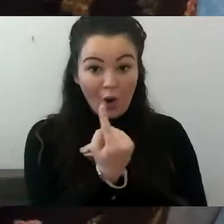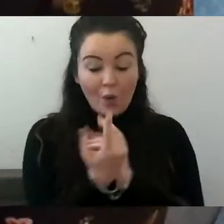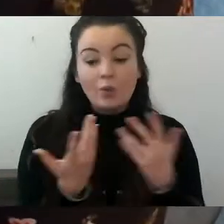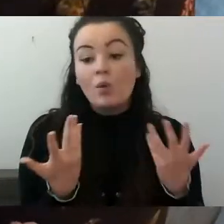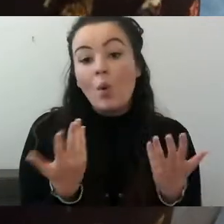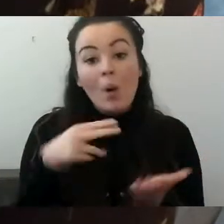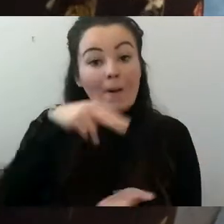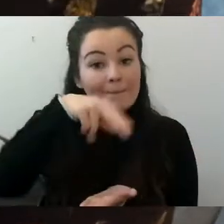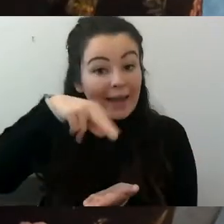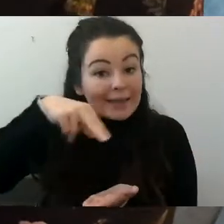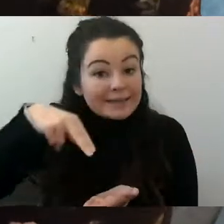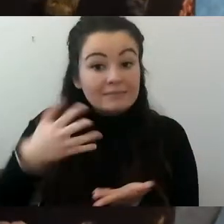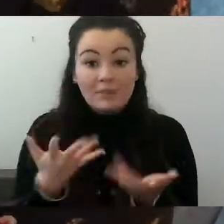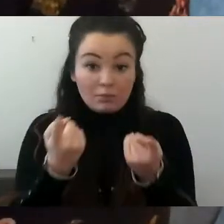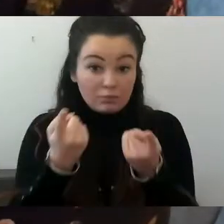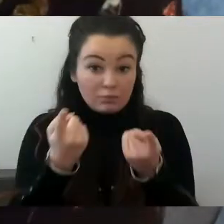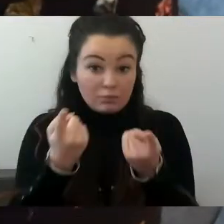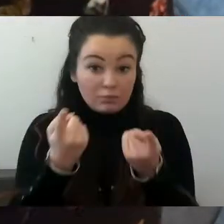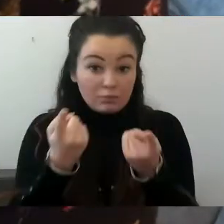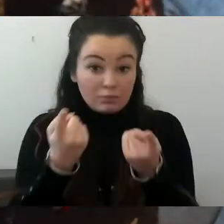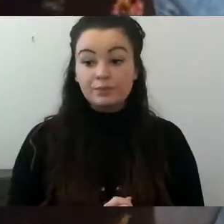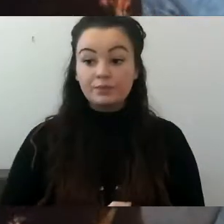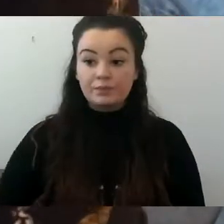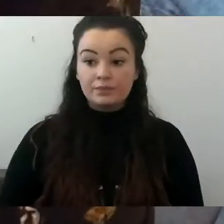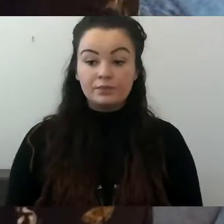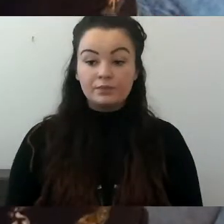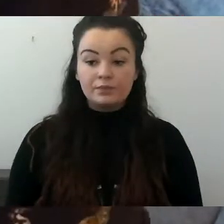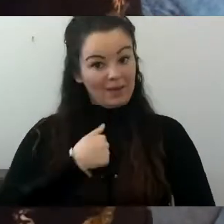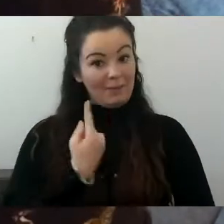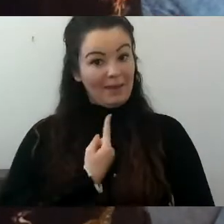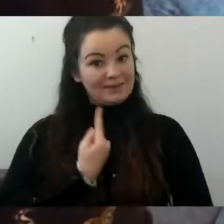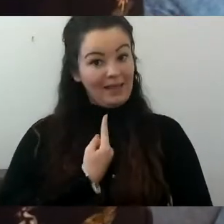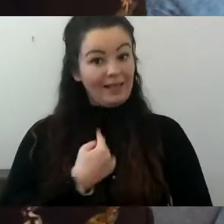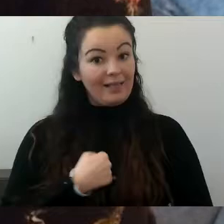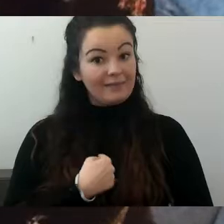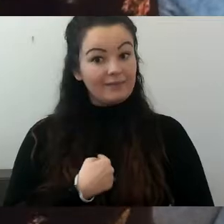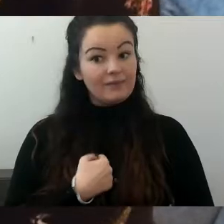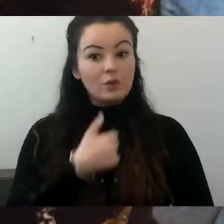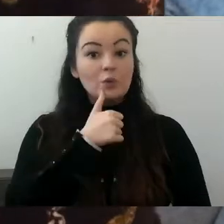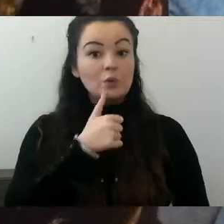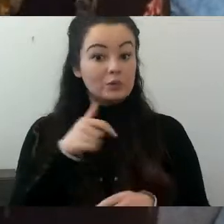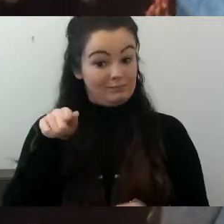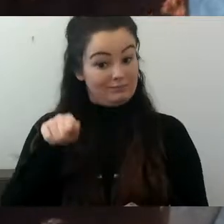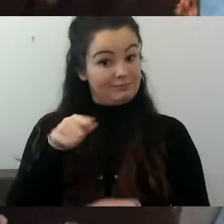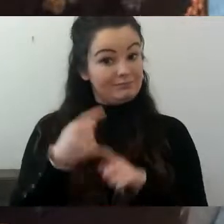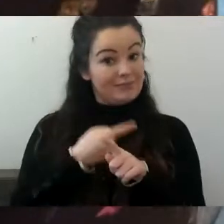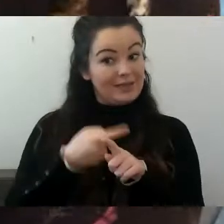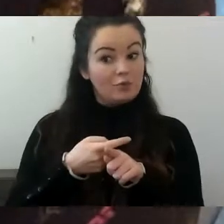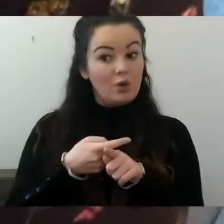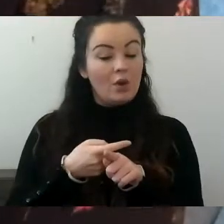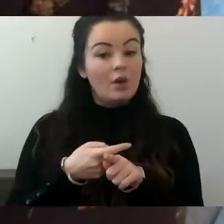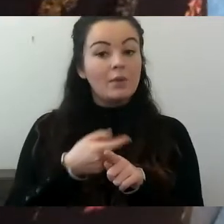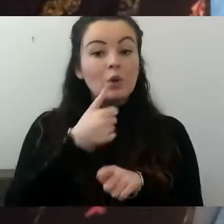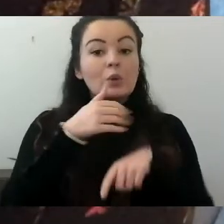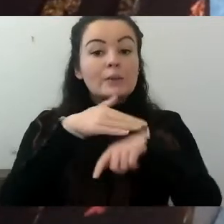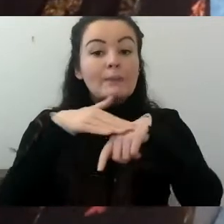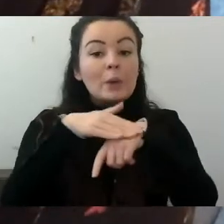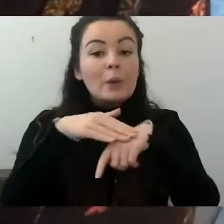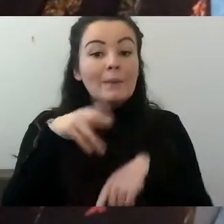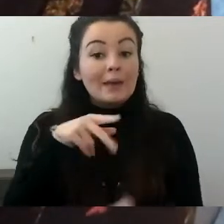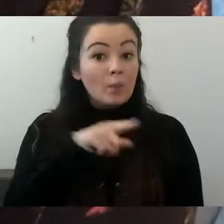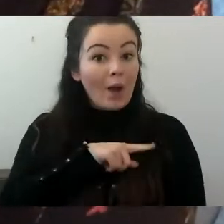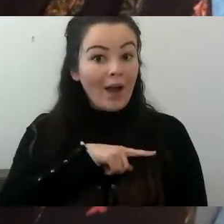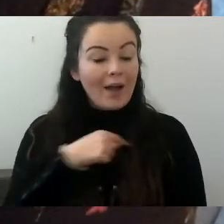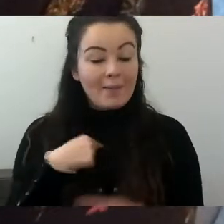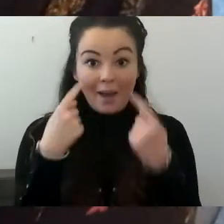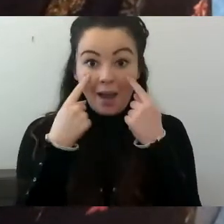and create a shape, or paint the eyes on. However you want to do that. I'm going to go with this. I'm going to use some blue